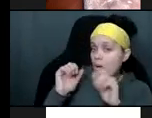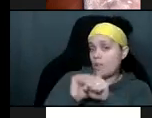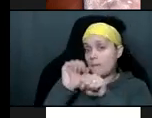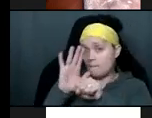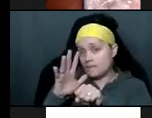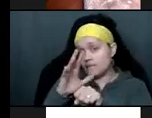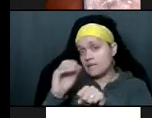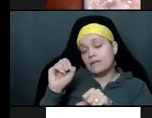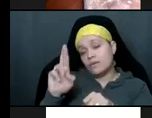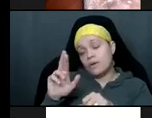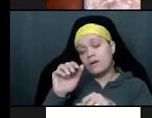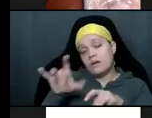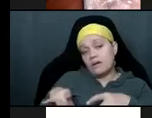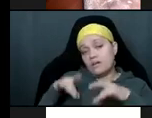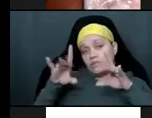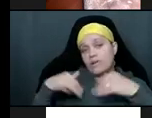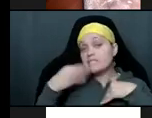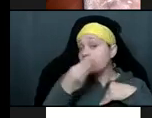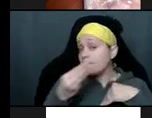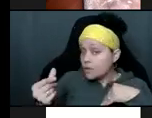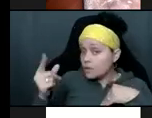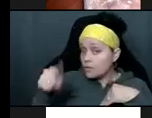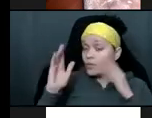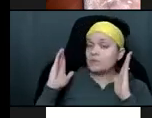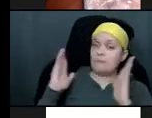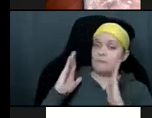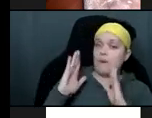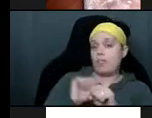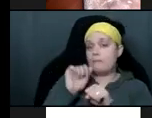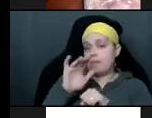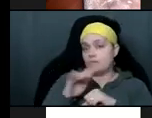And okay, Australia has a few of those smaller mountains.